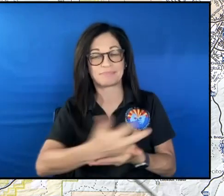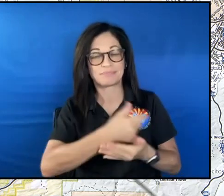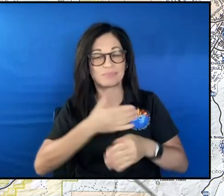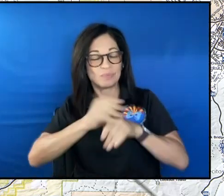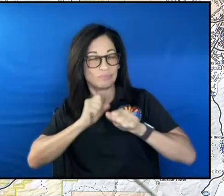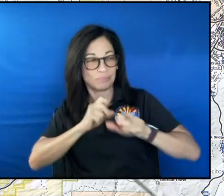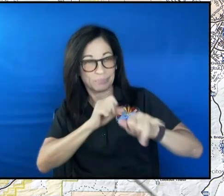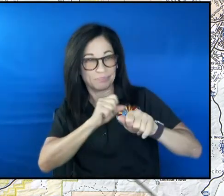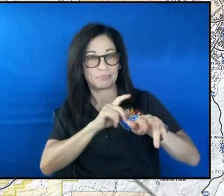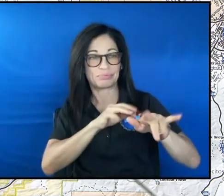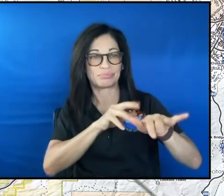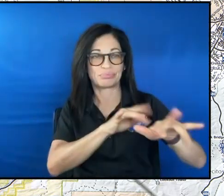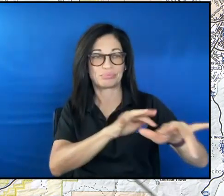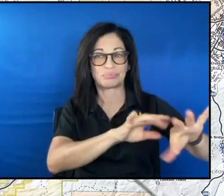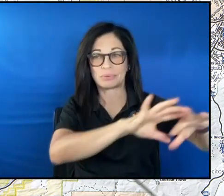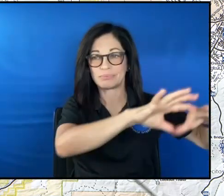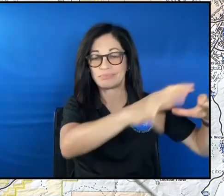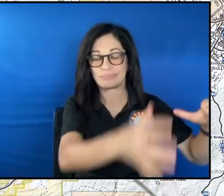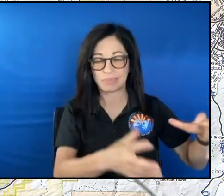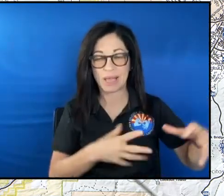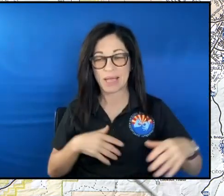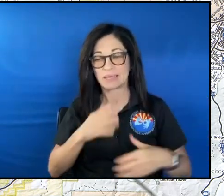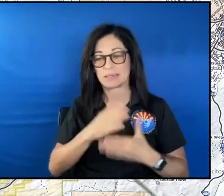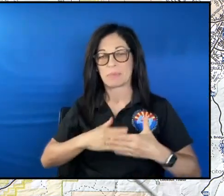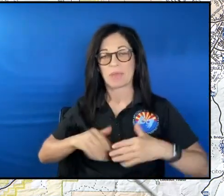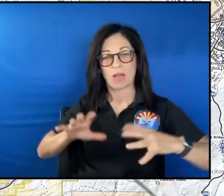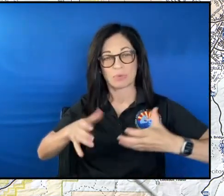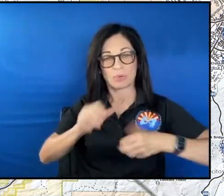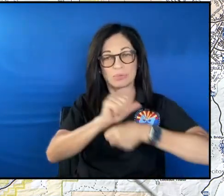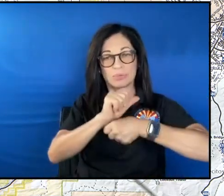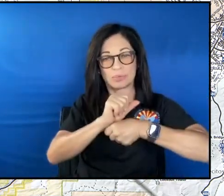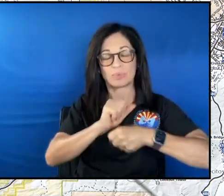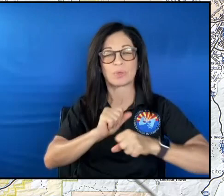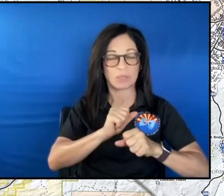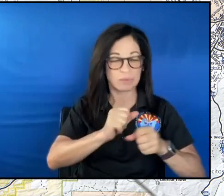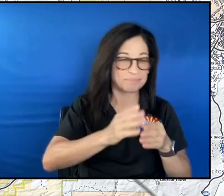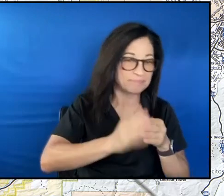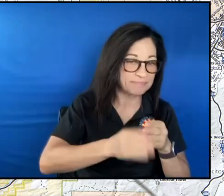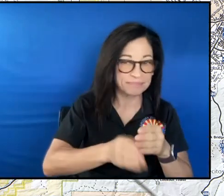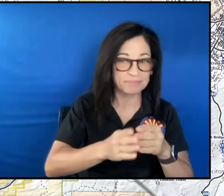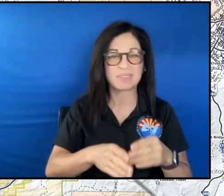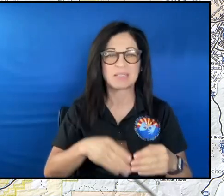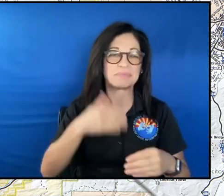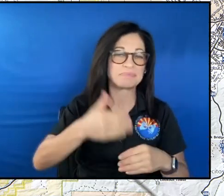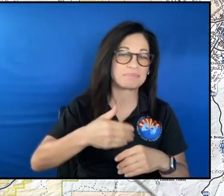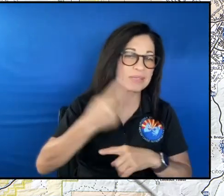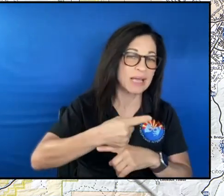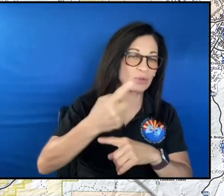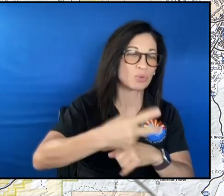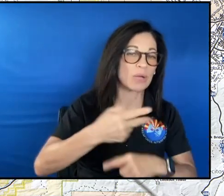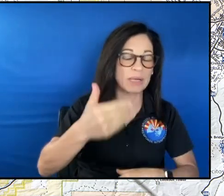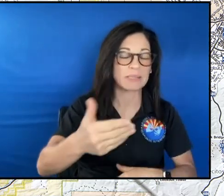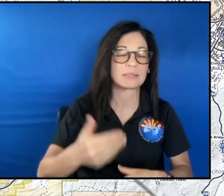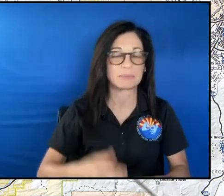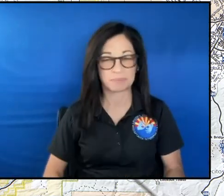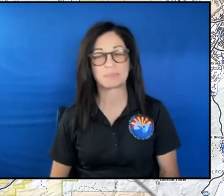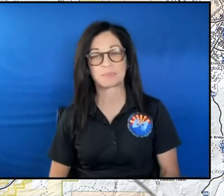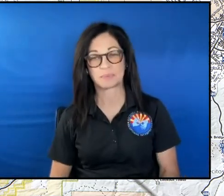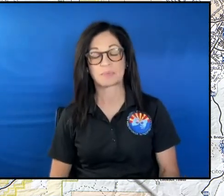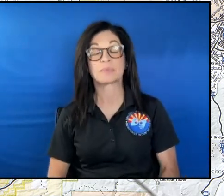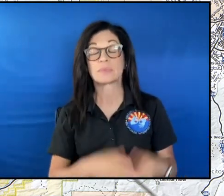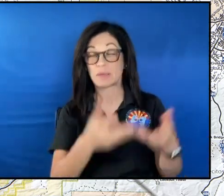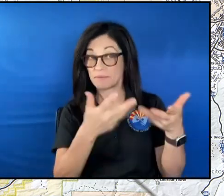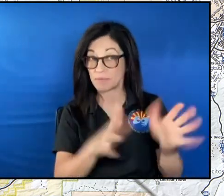work, which they should have accomplished in the next net day or so. And then once that's